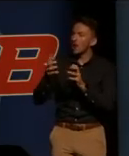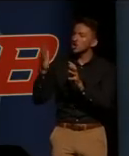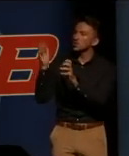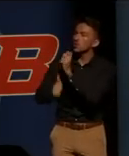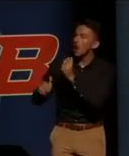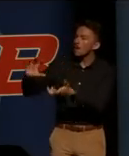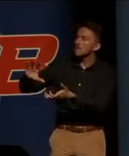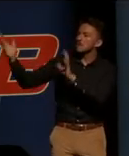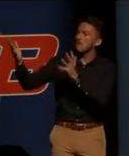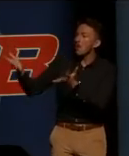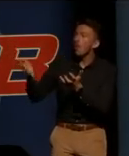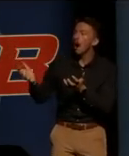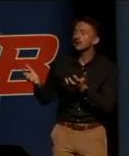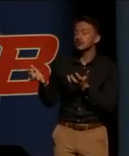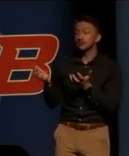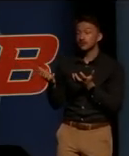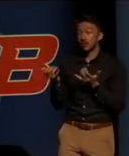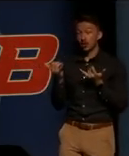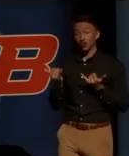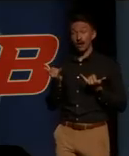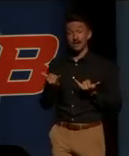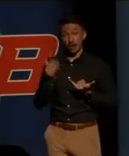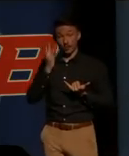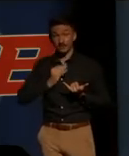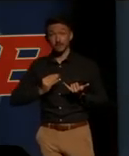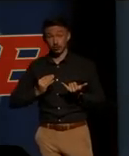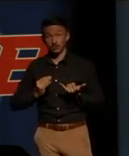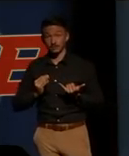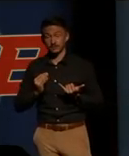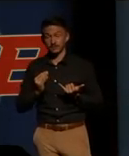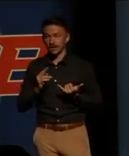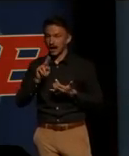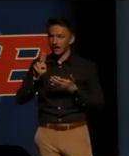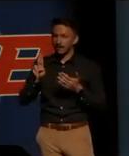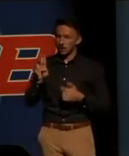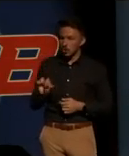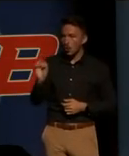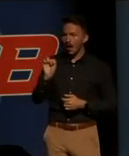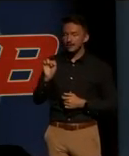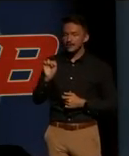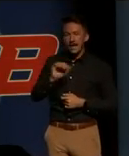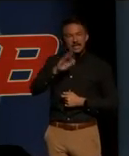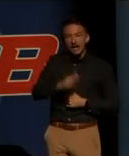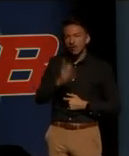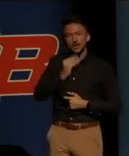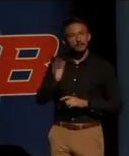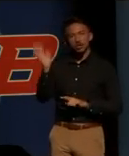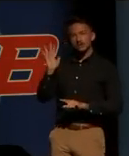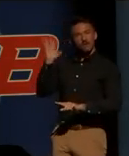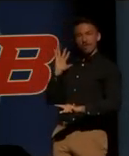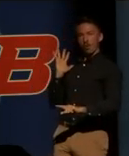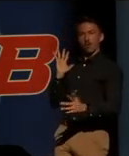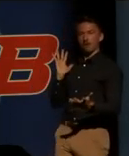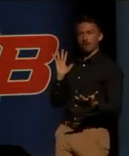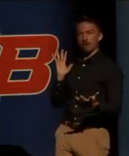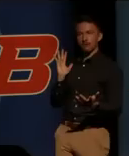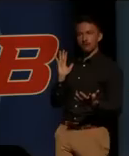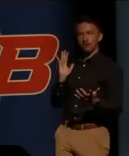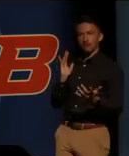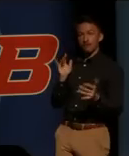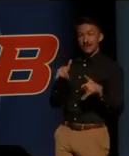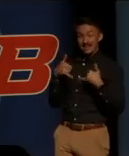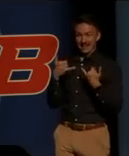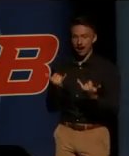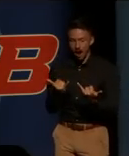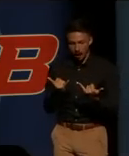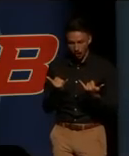a scale that the United States has never seen before, then we can learn from research on